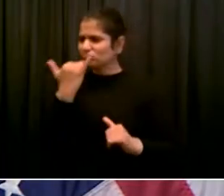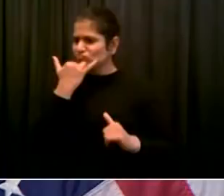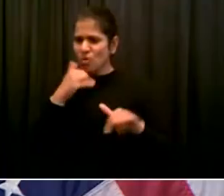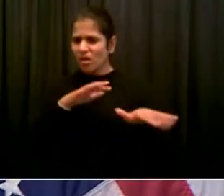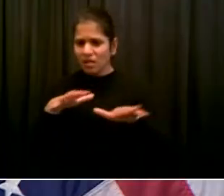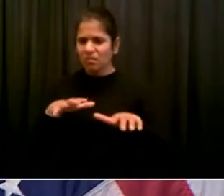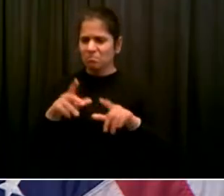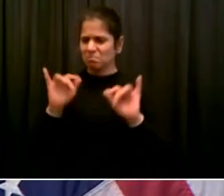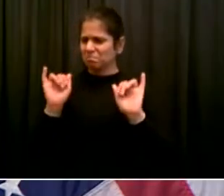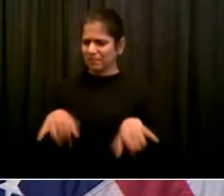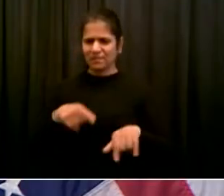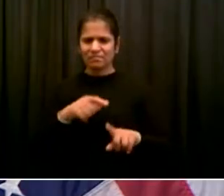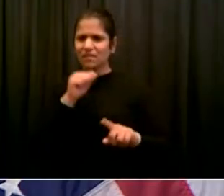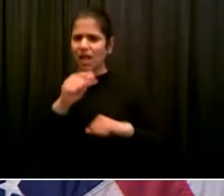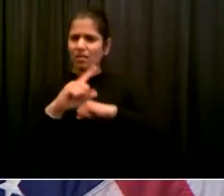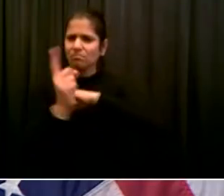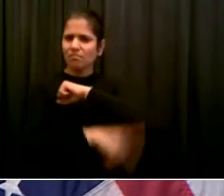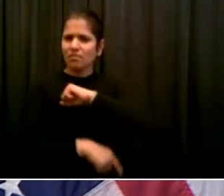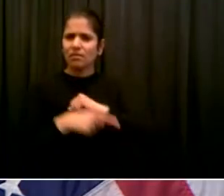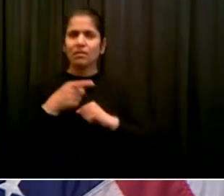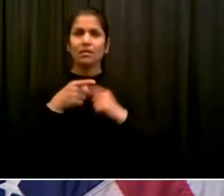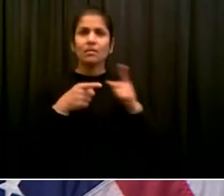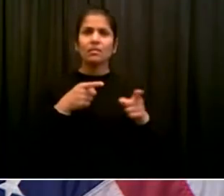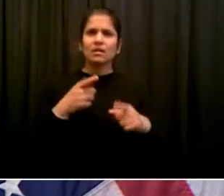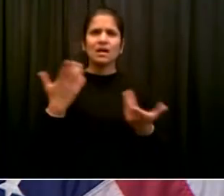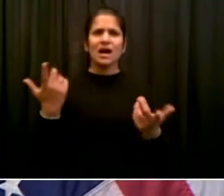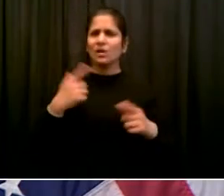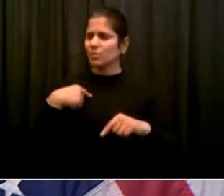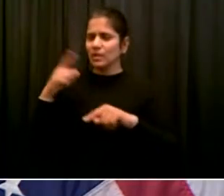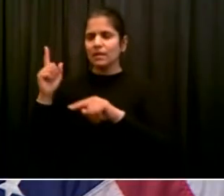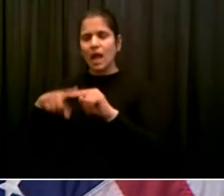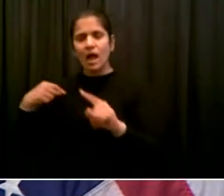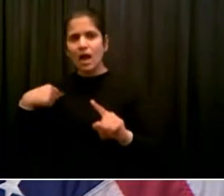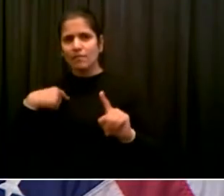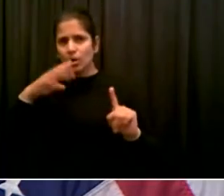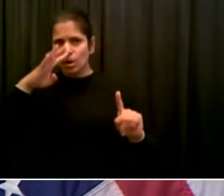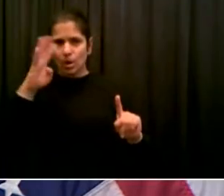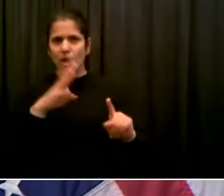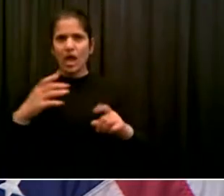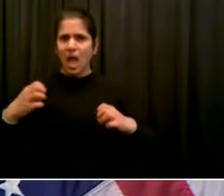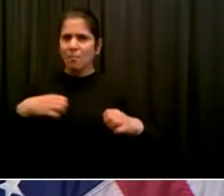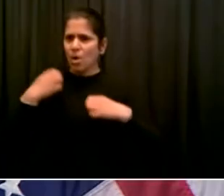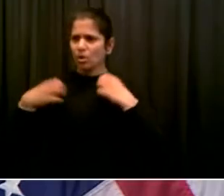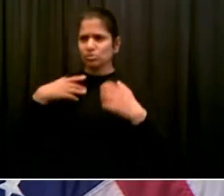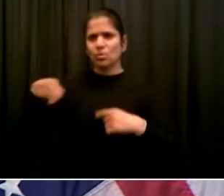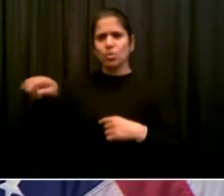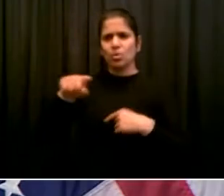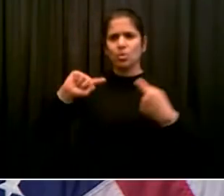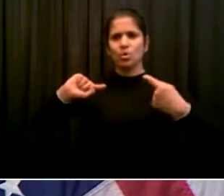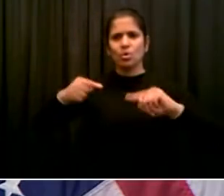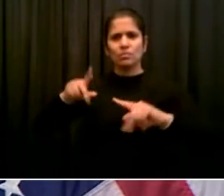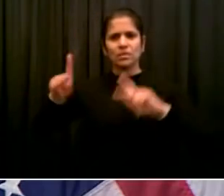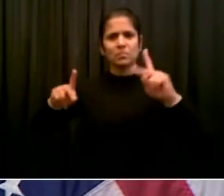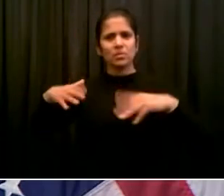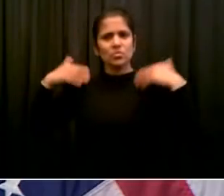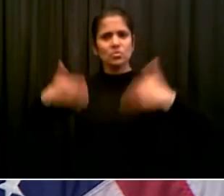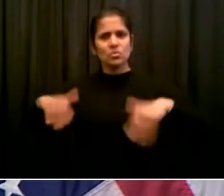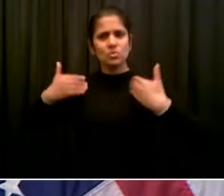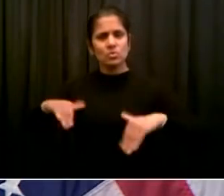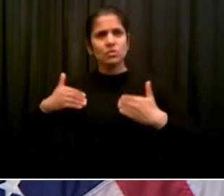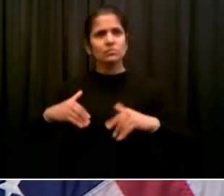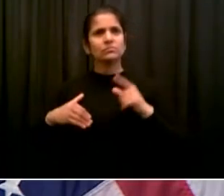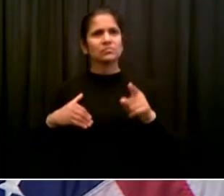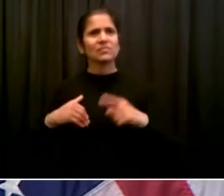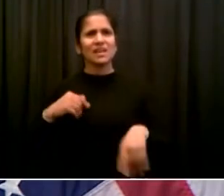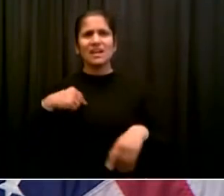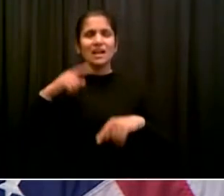you cannot ignore the emotions that are out there. And you also can't ignore that if that many people are saying it, you